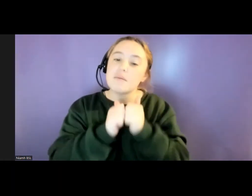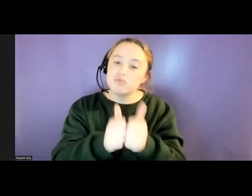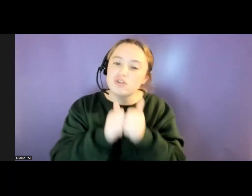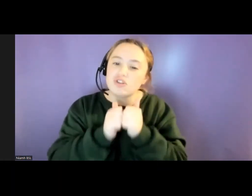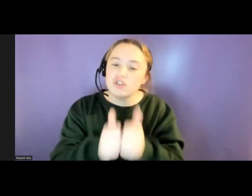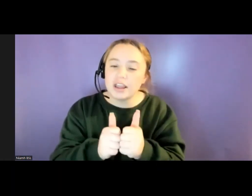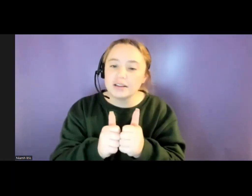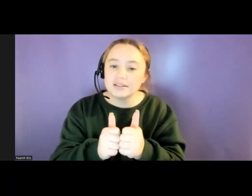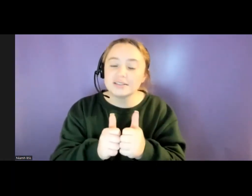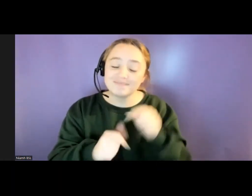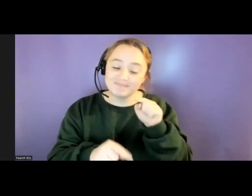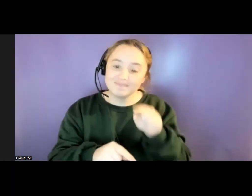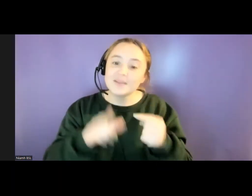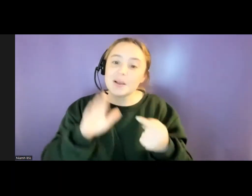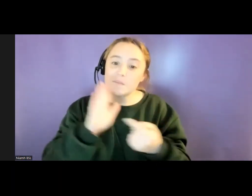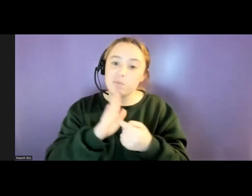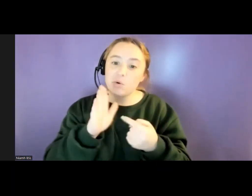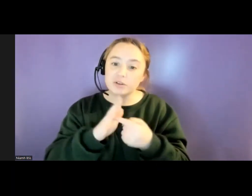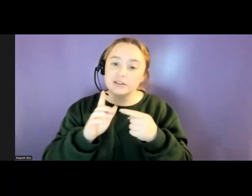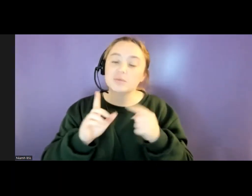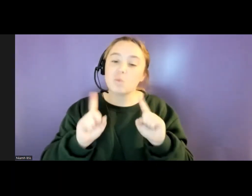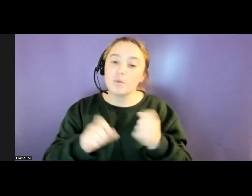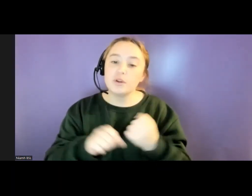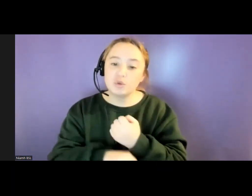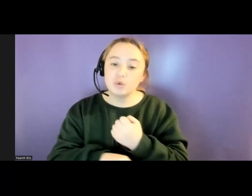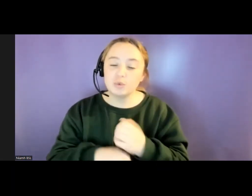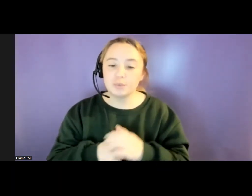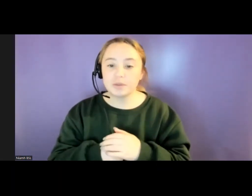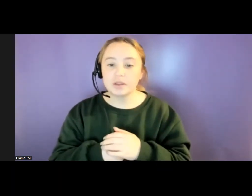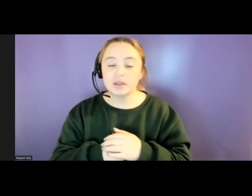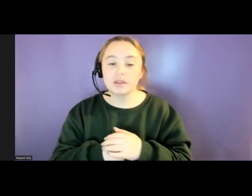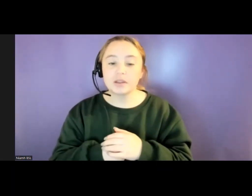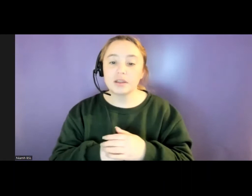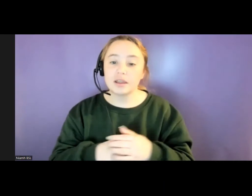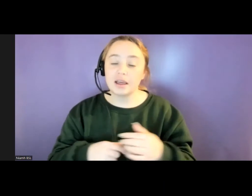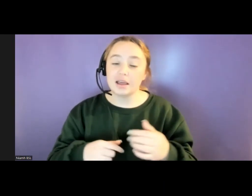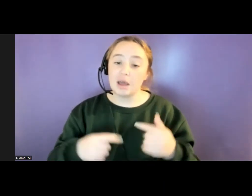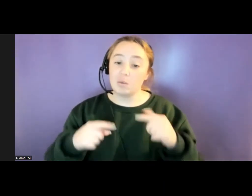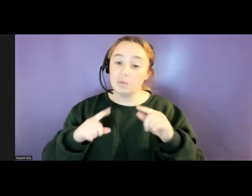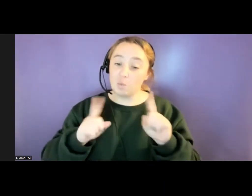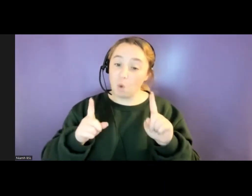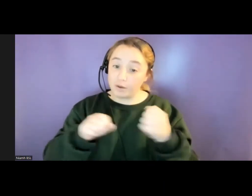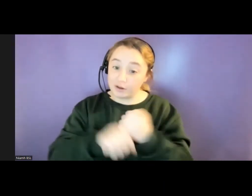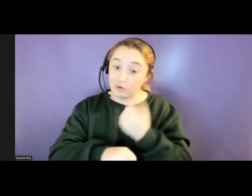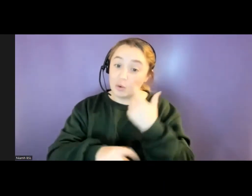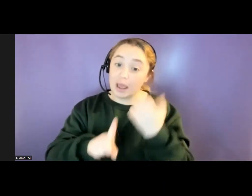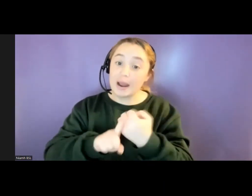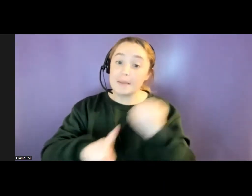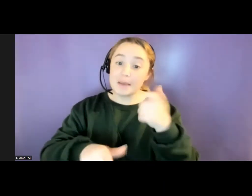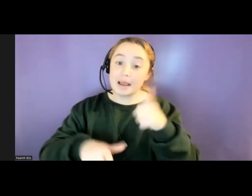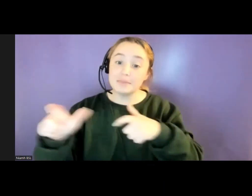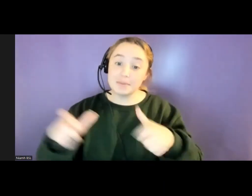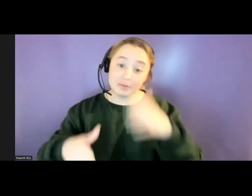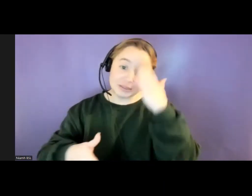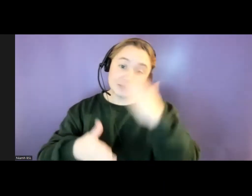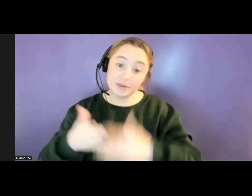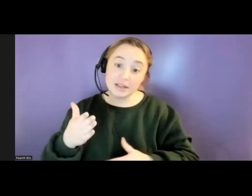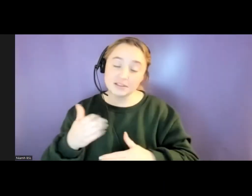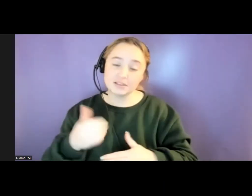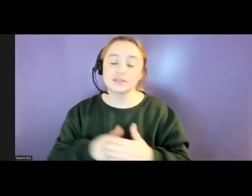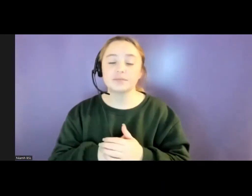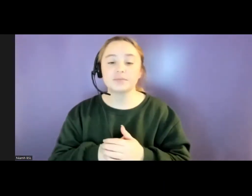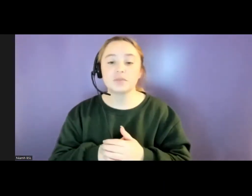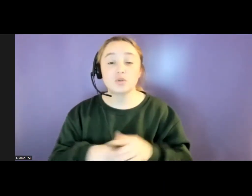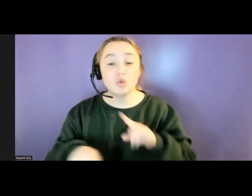how important what we do is and how that can impact on someone's experience. Specifically, going through security is the